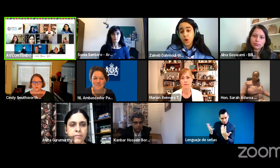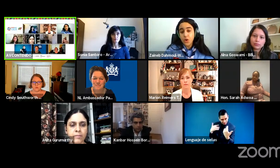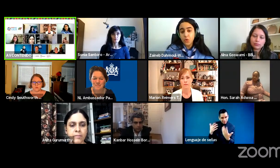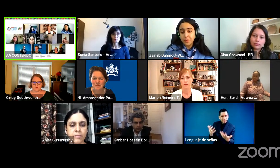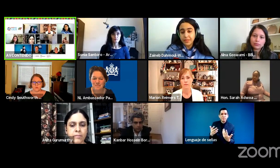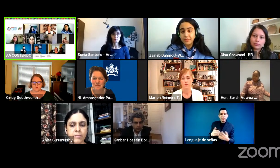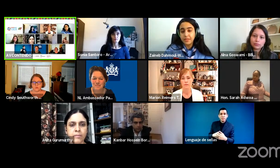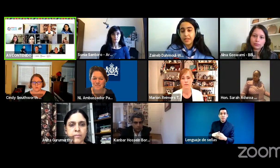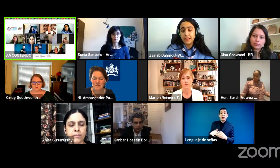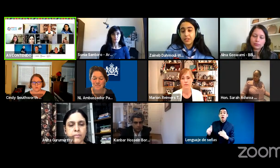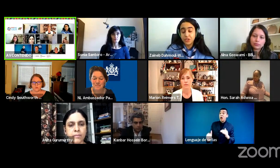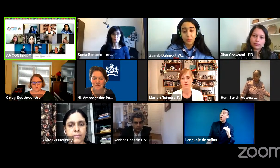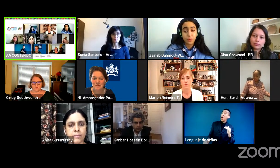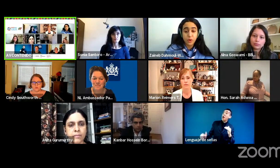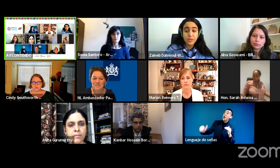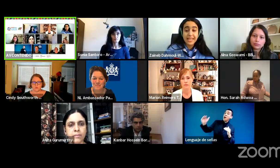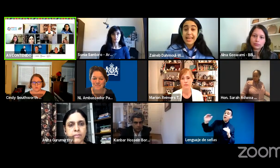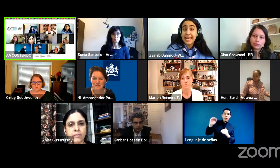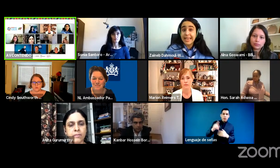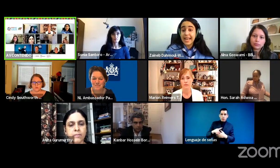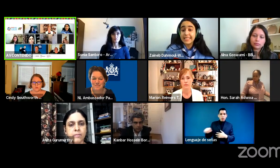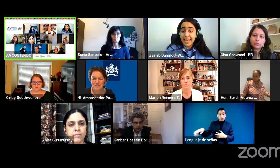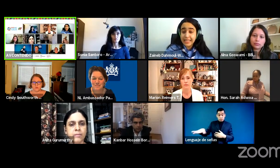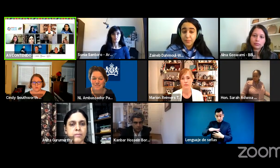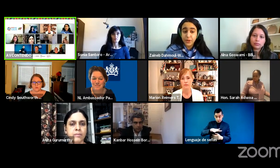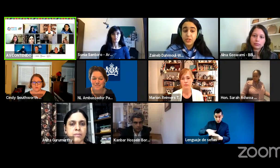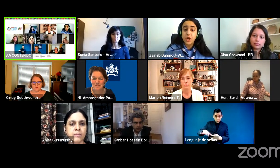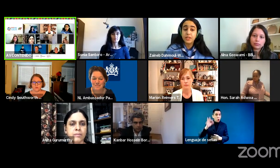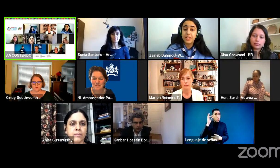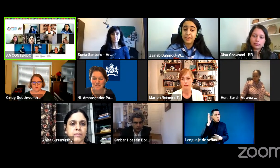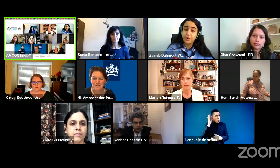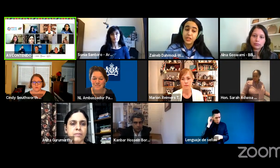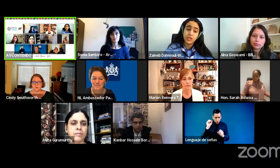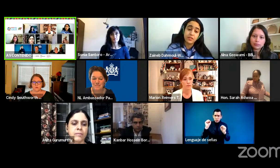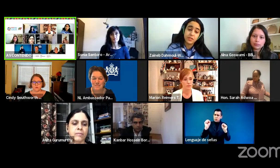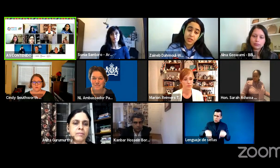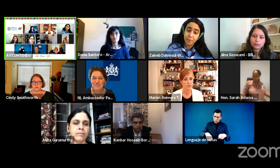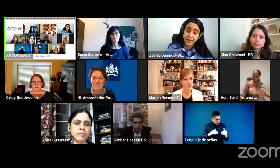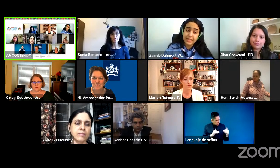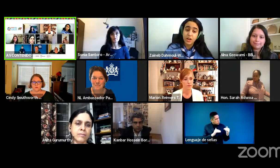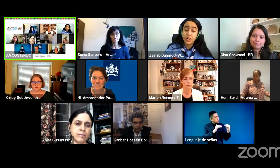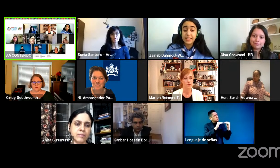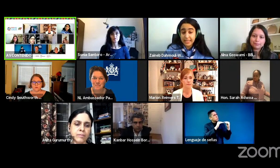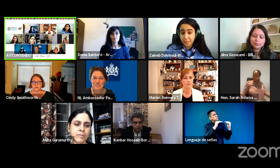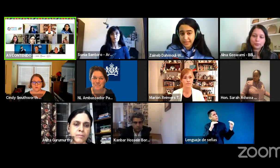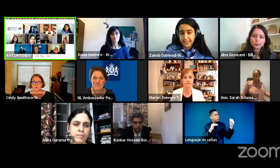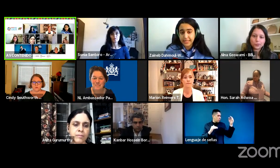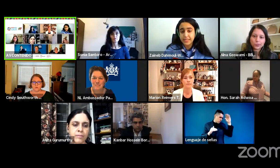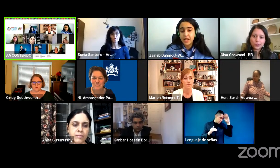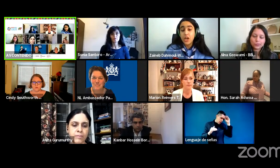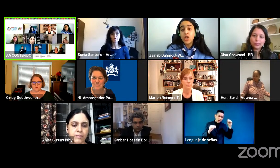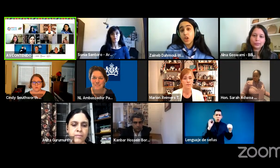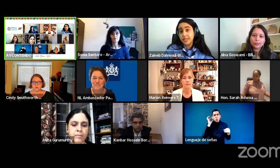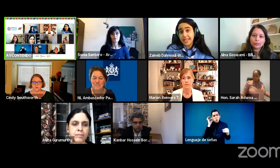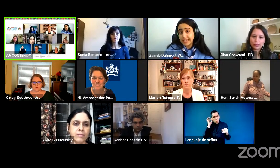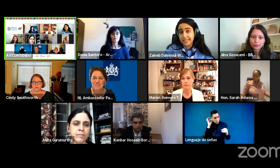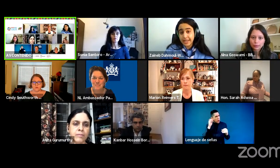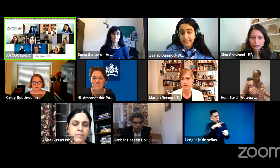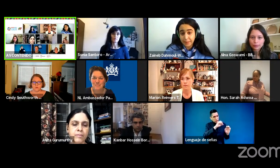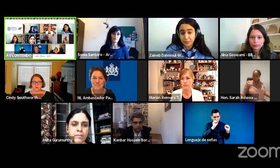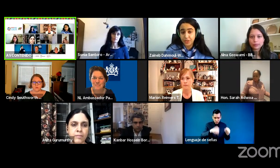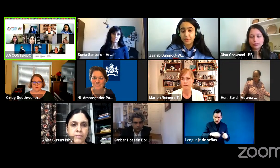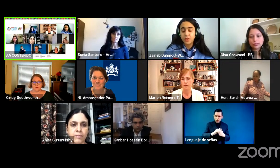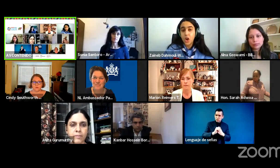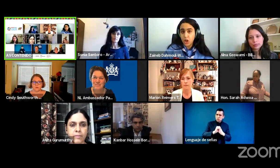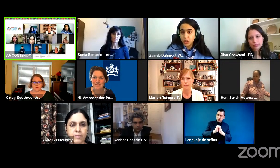by showing women in leadership roles and as experts on a diversity of topics on a daily basis, not as